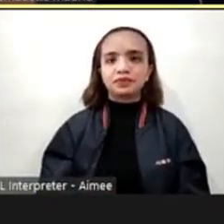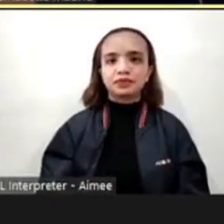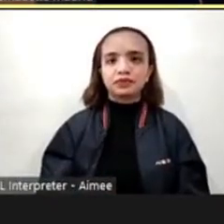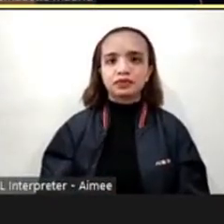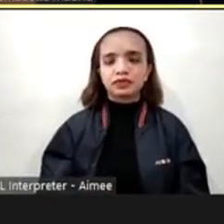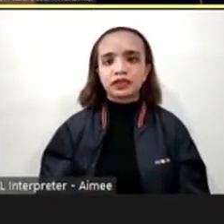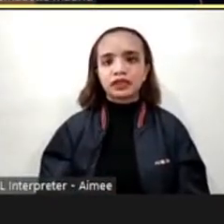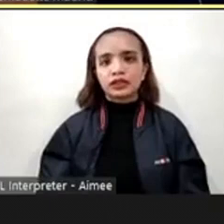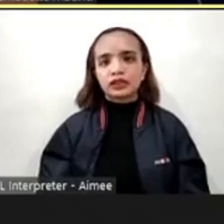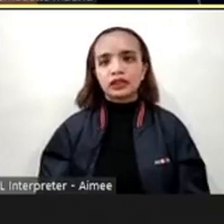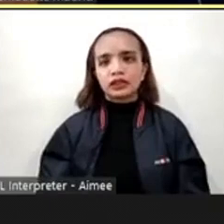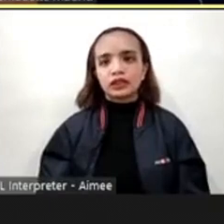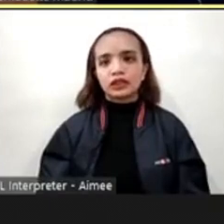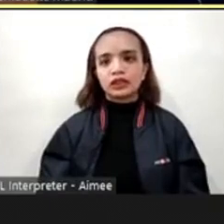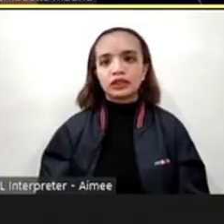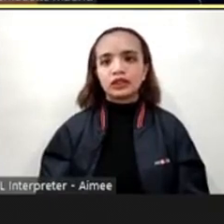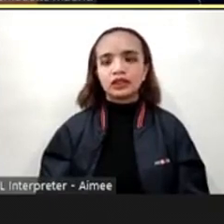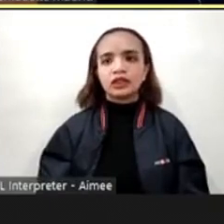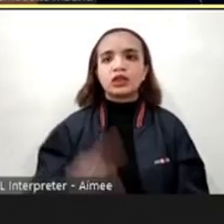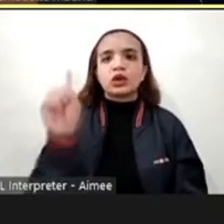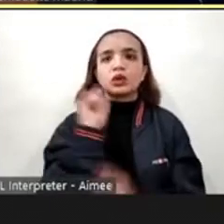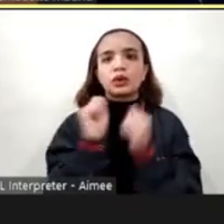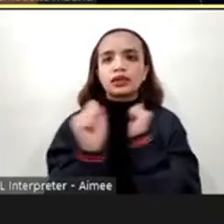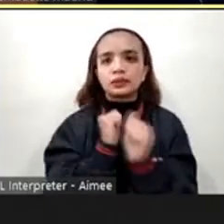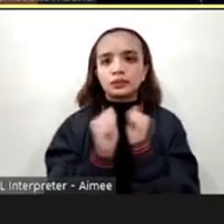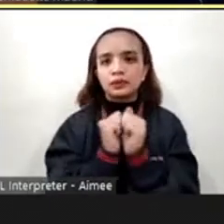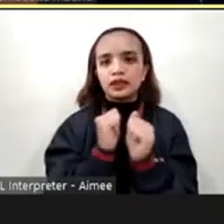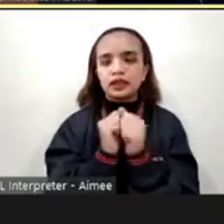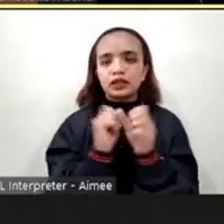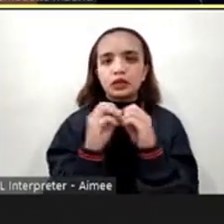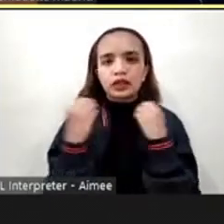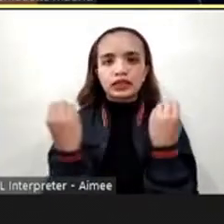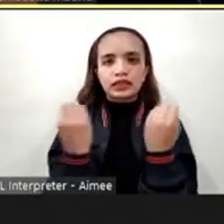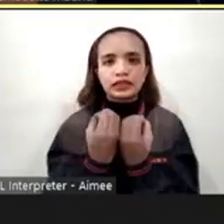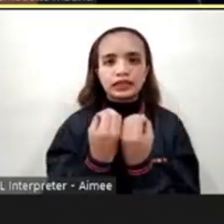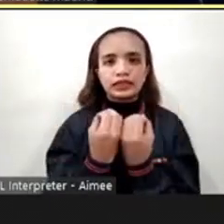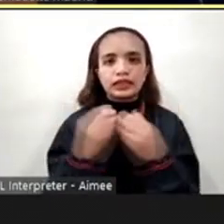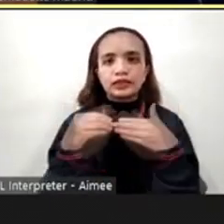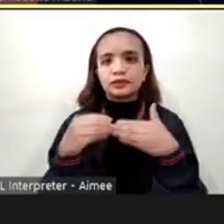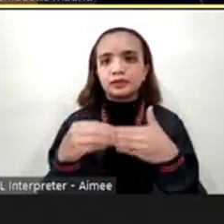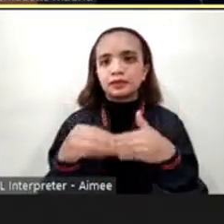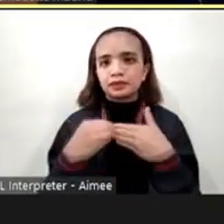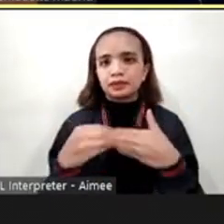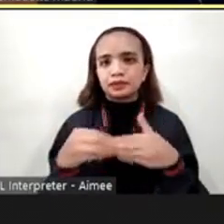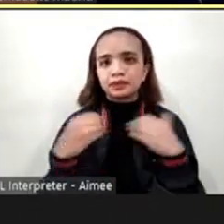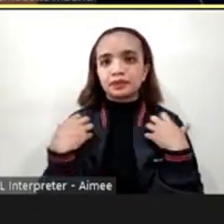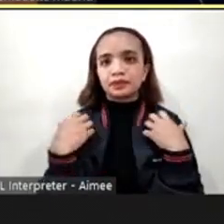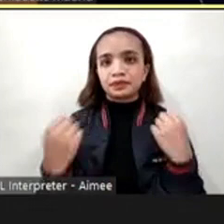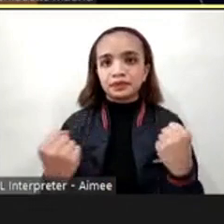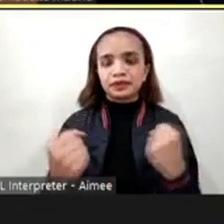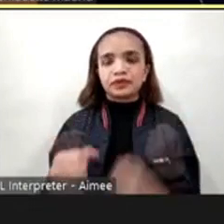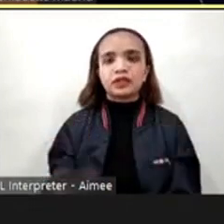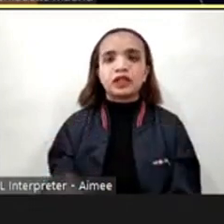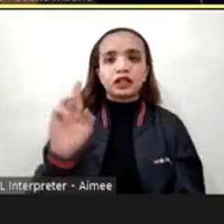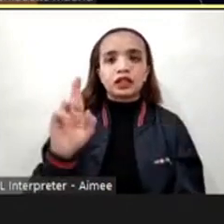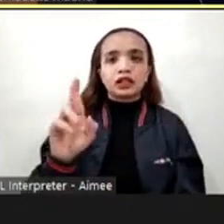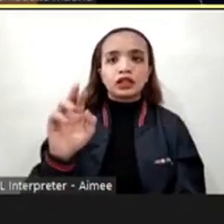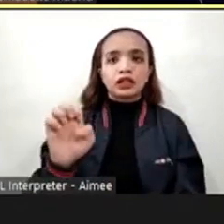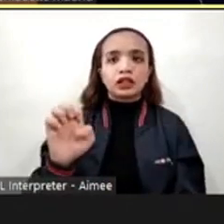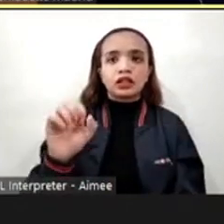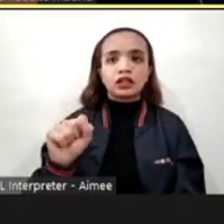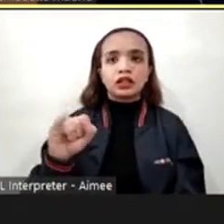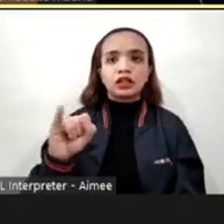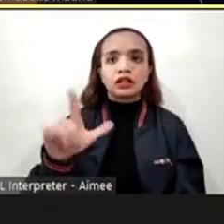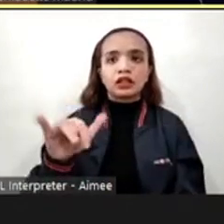first, what do we mean by organizational resiliency? Kasi kanina,